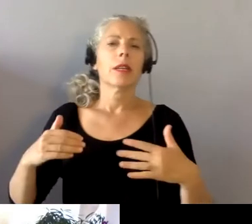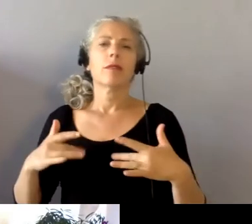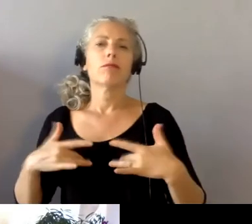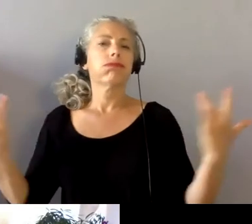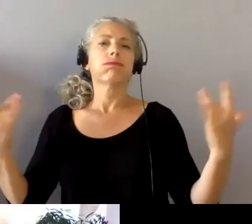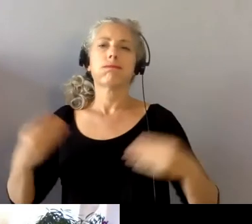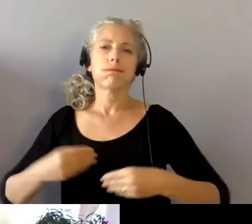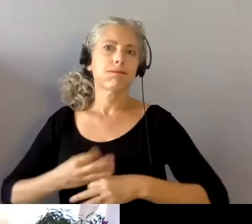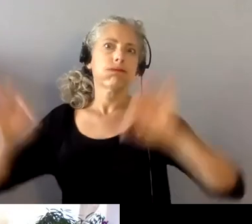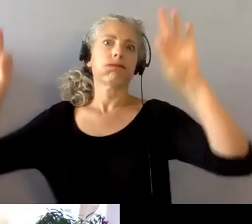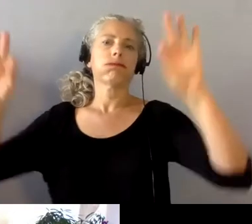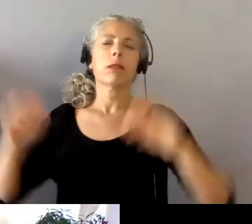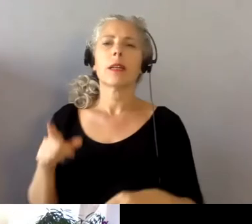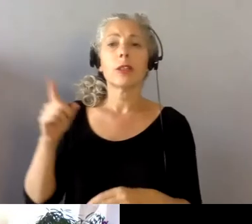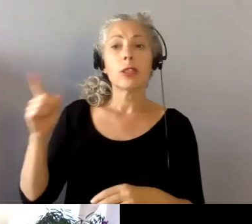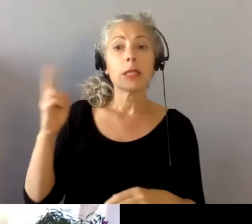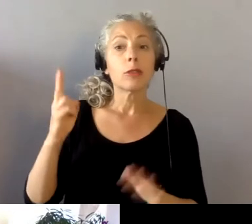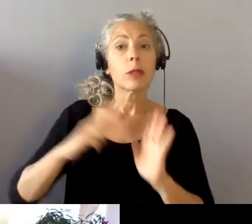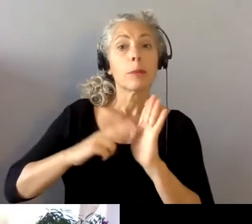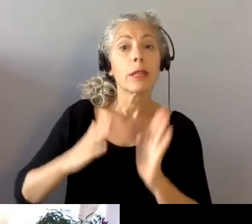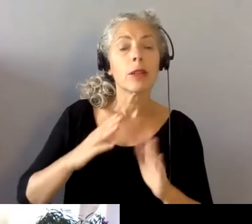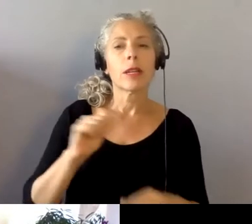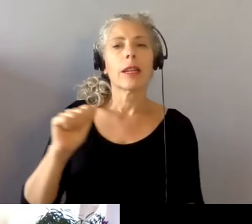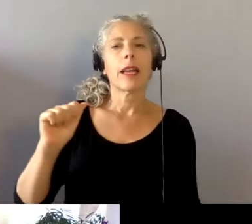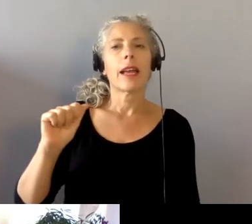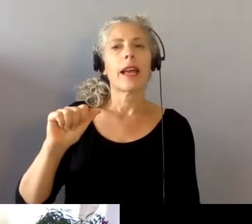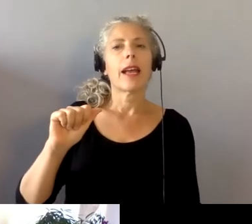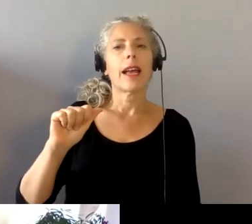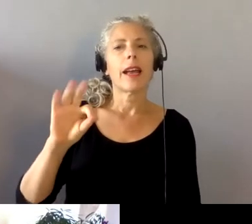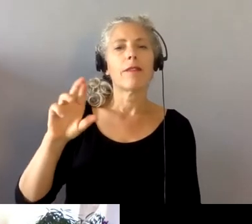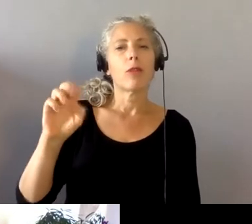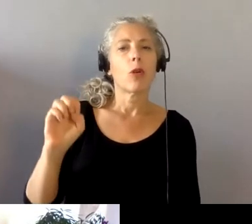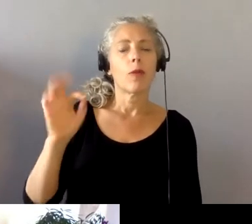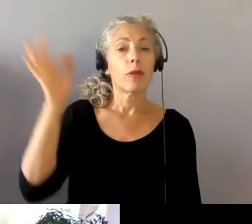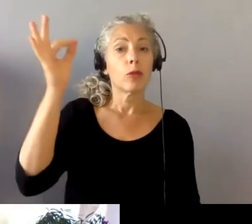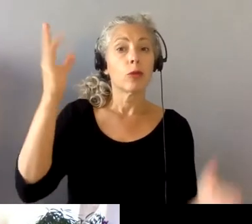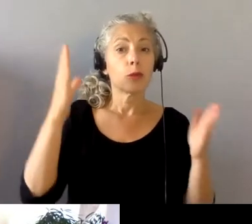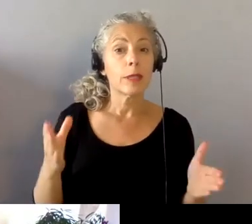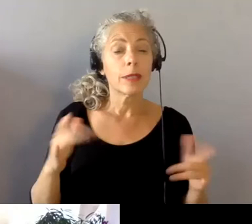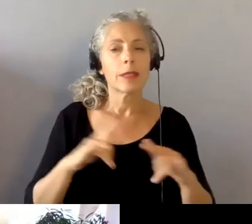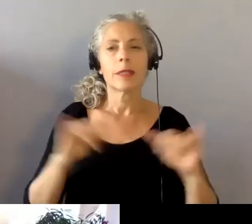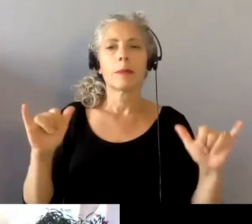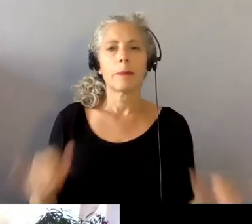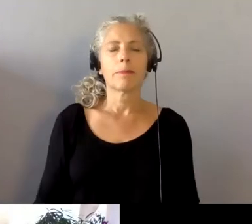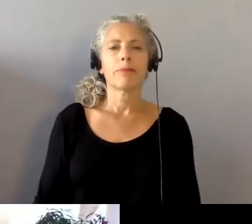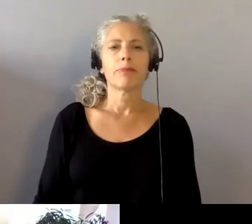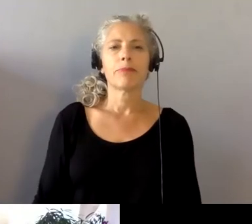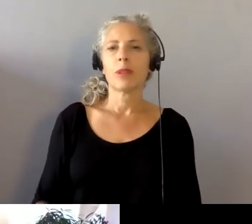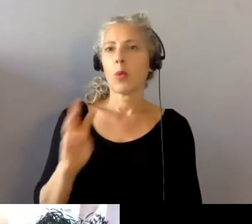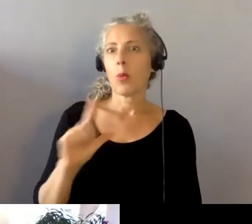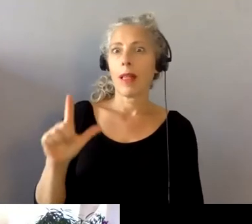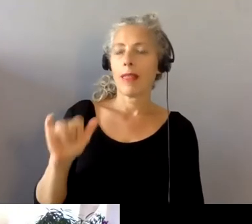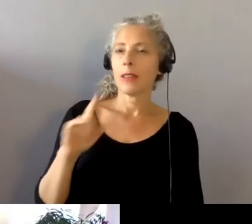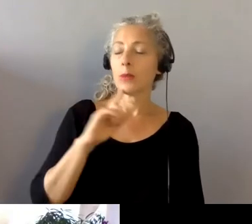abandon. She's a history painter and an Afrofuturist at the same time. Well, that is